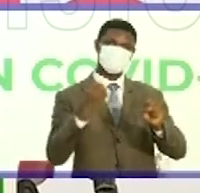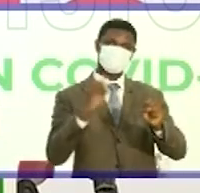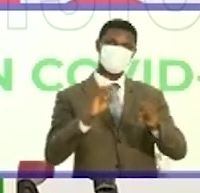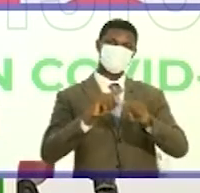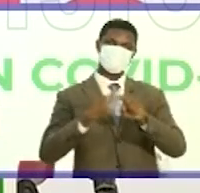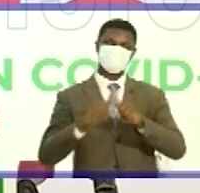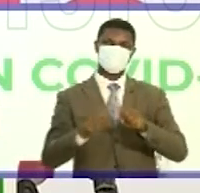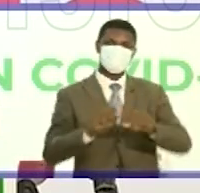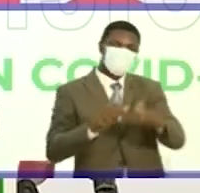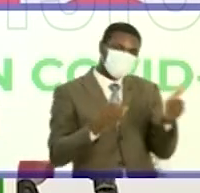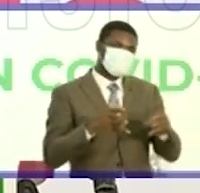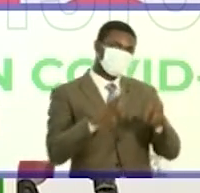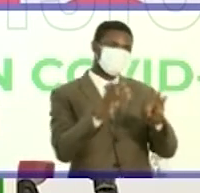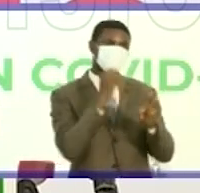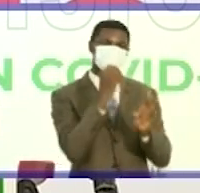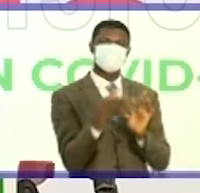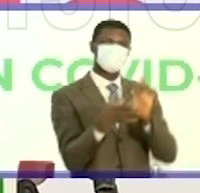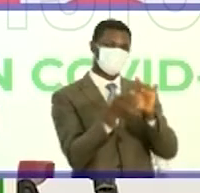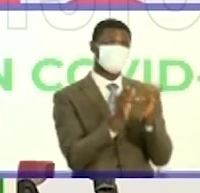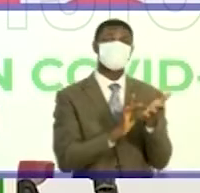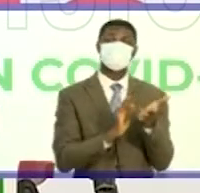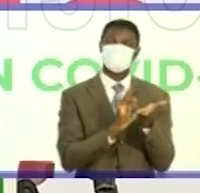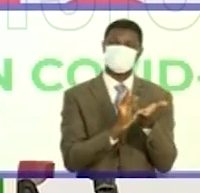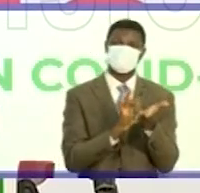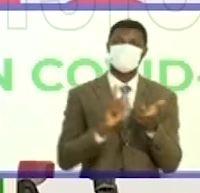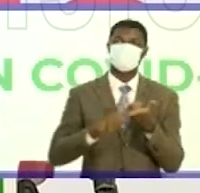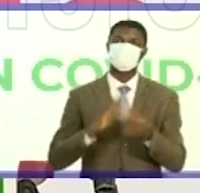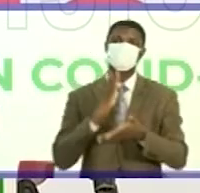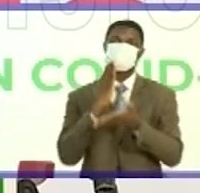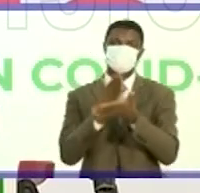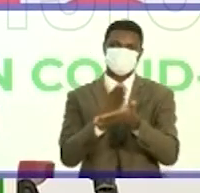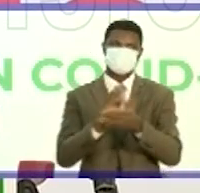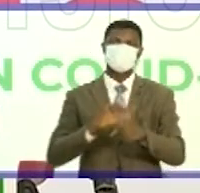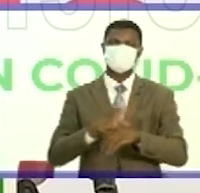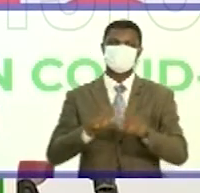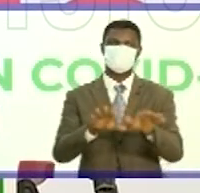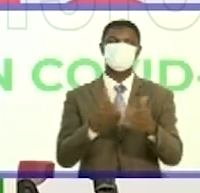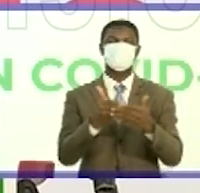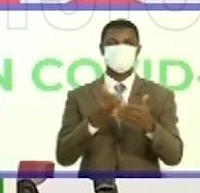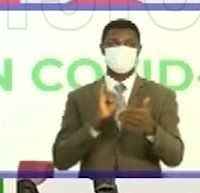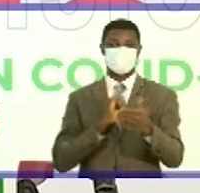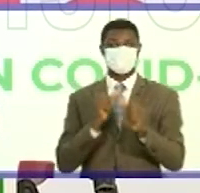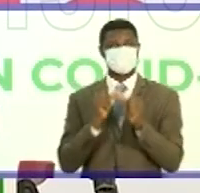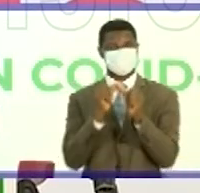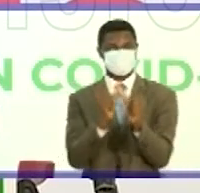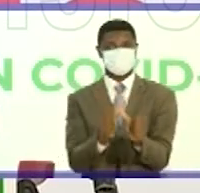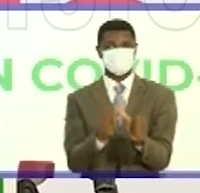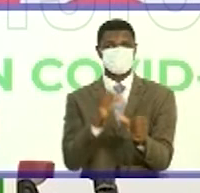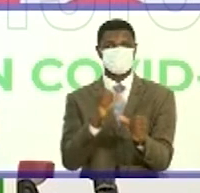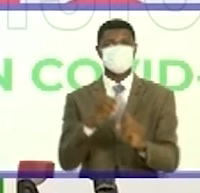interventions. But before I unveil the details of the next steps in our national